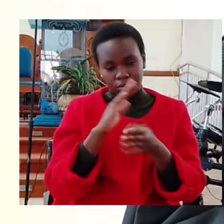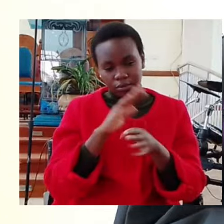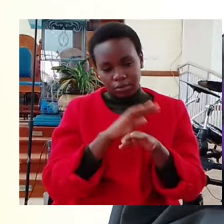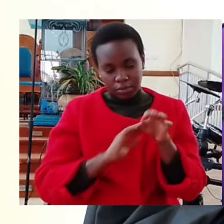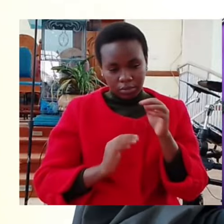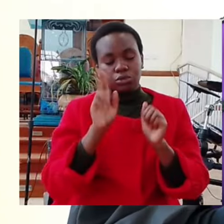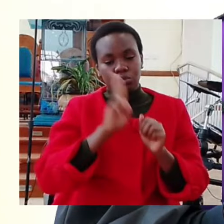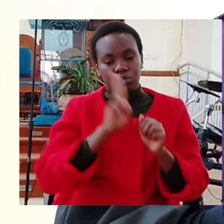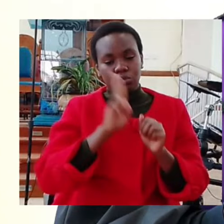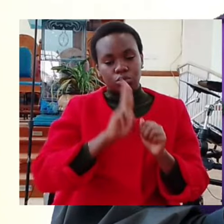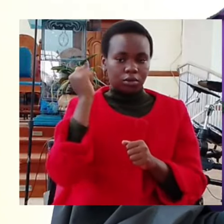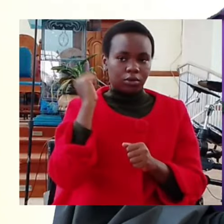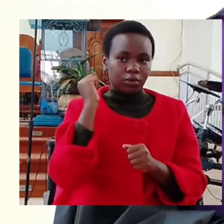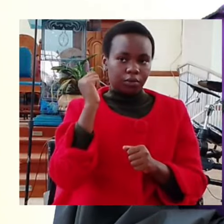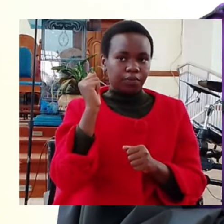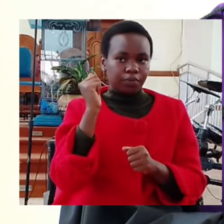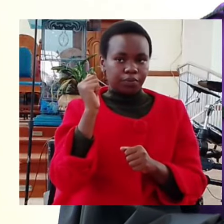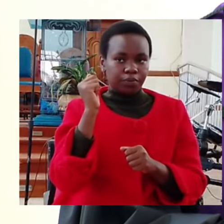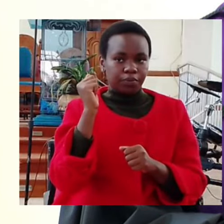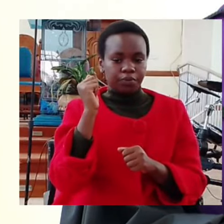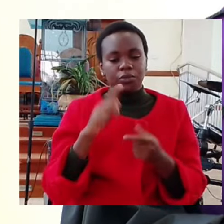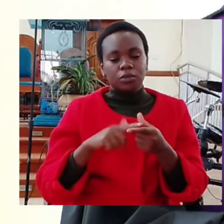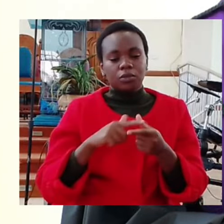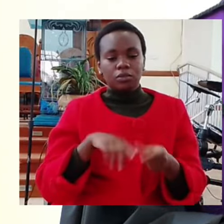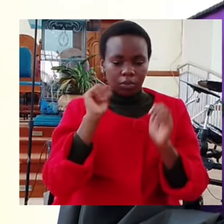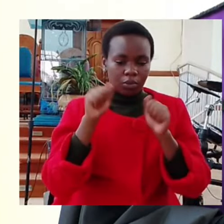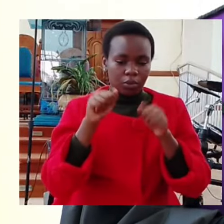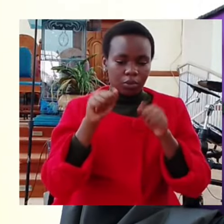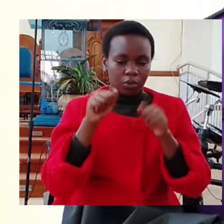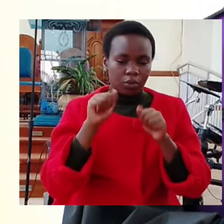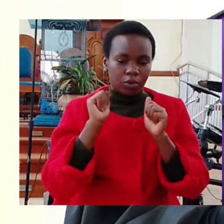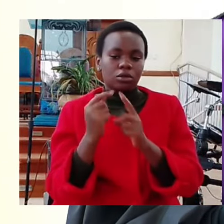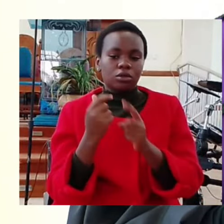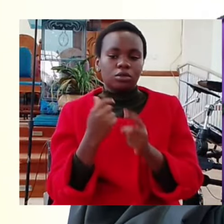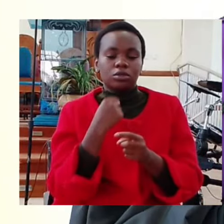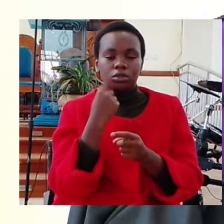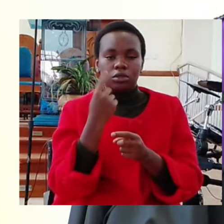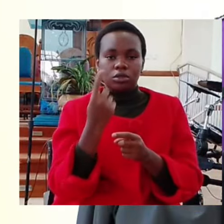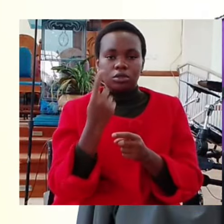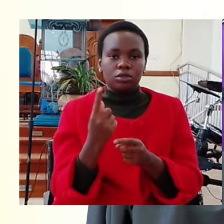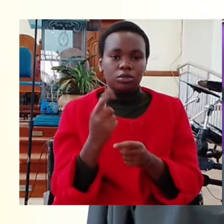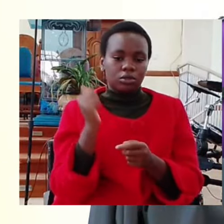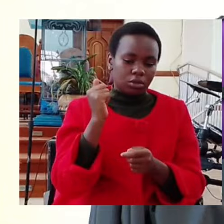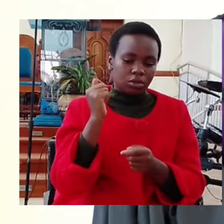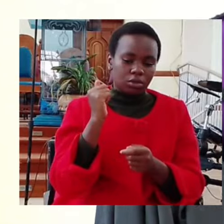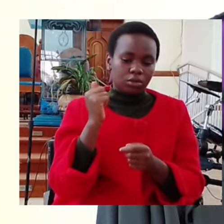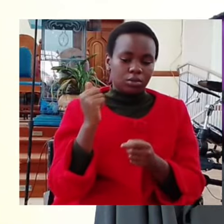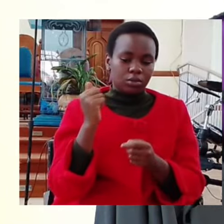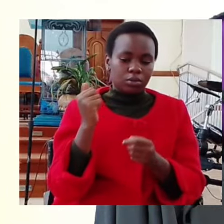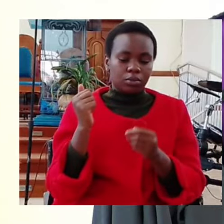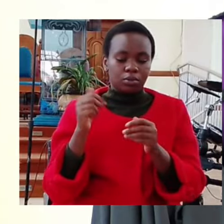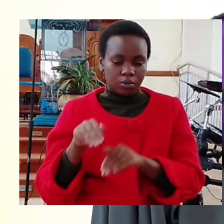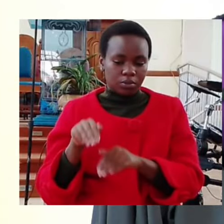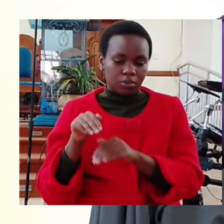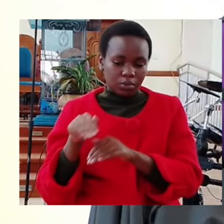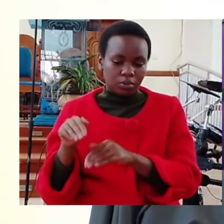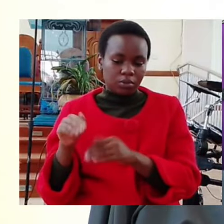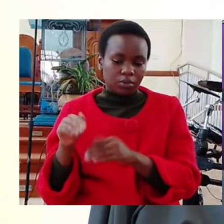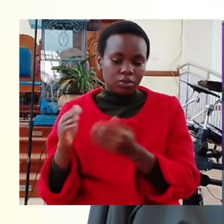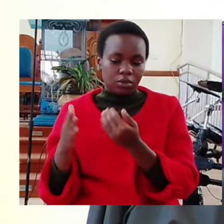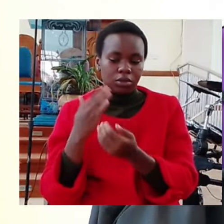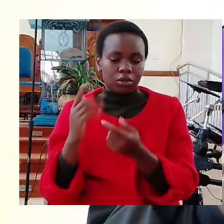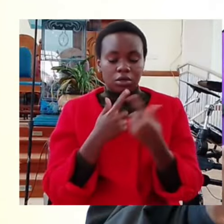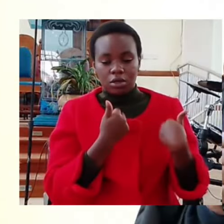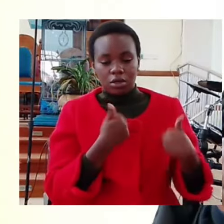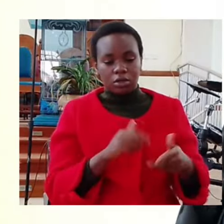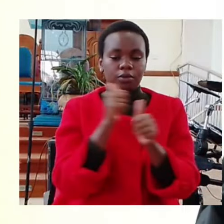ruria ruthecaga rukoraga. Rutwe kigokia gai gituikero hiyo ruria rurangagira rukagiria ngoro ekwe. That